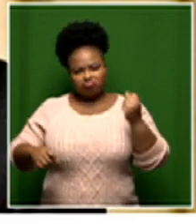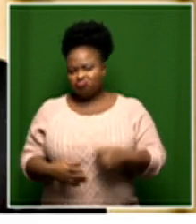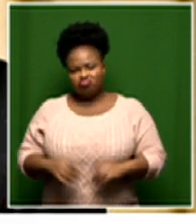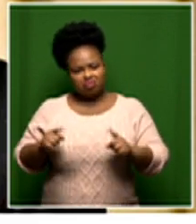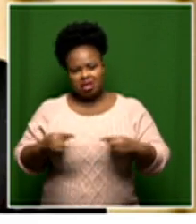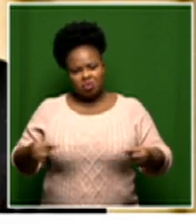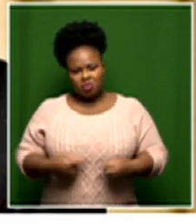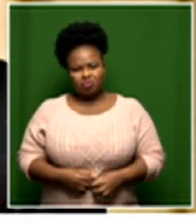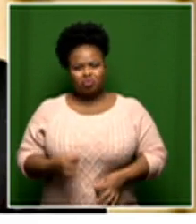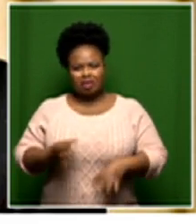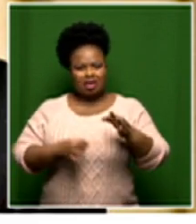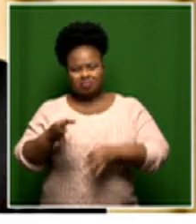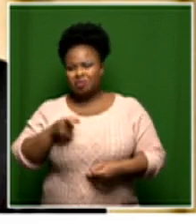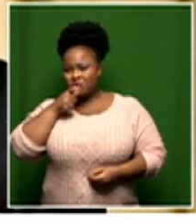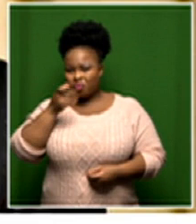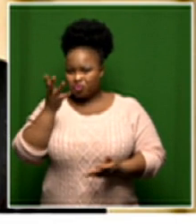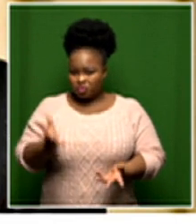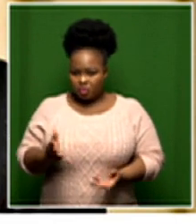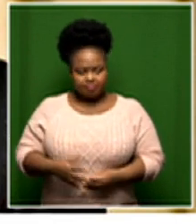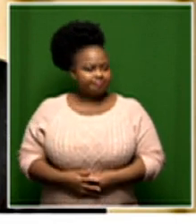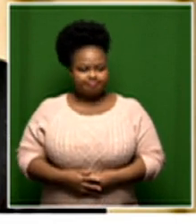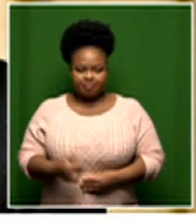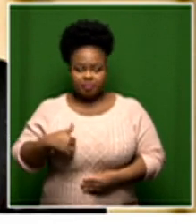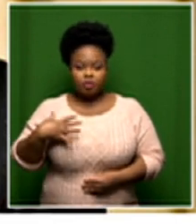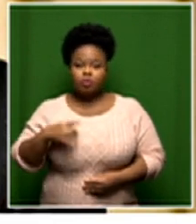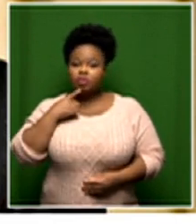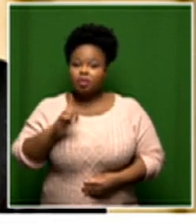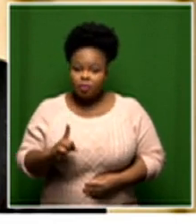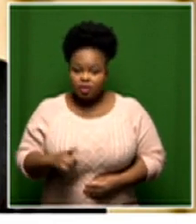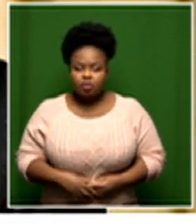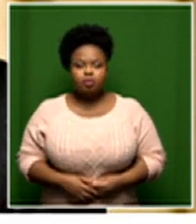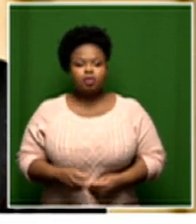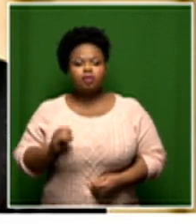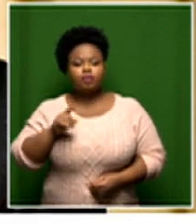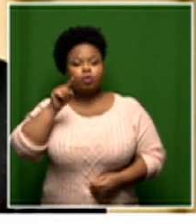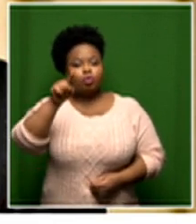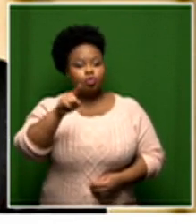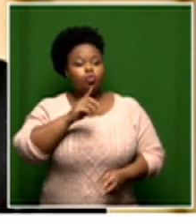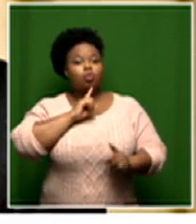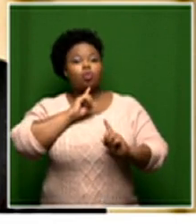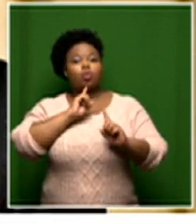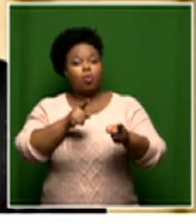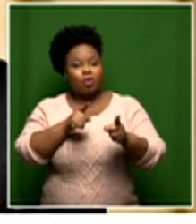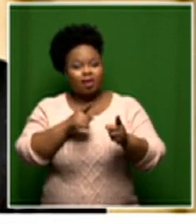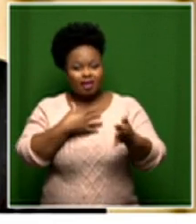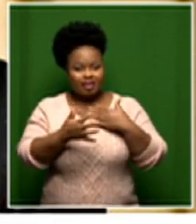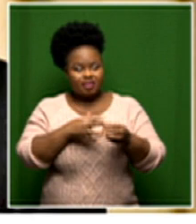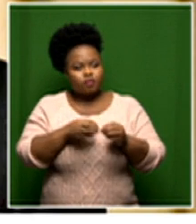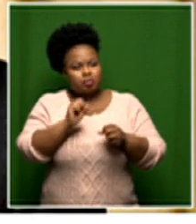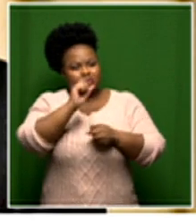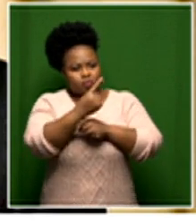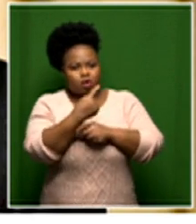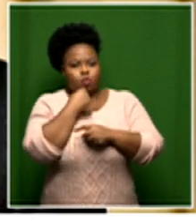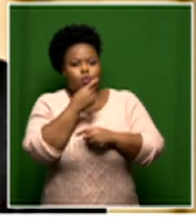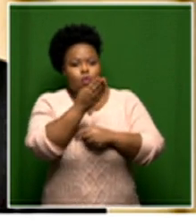glorify those kinds of comments. All I can say is that if you order anything from someone who owns